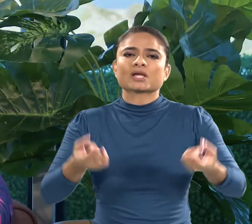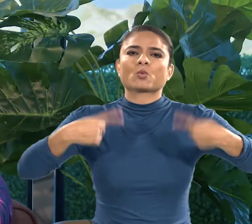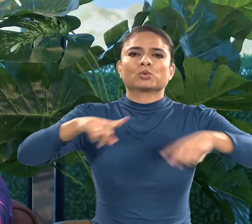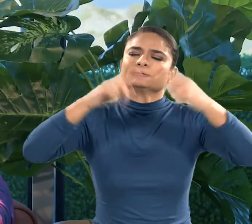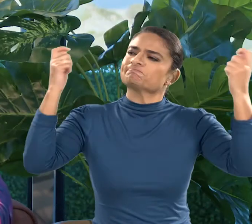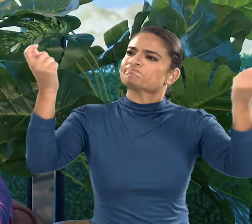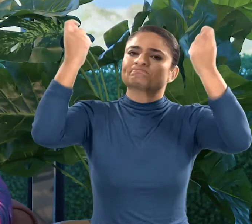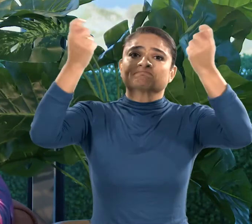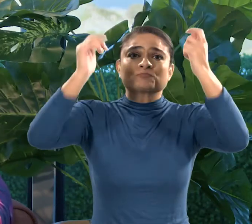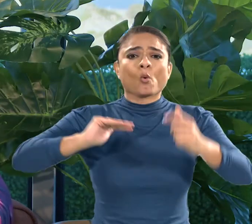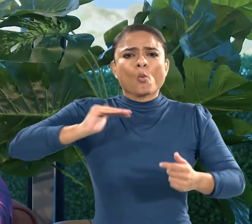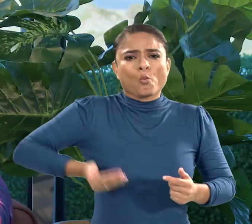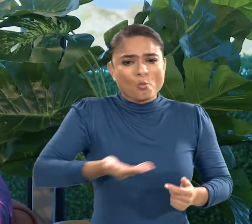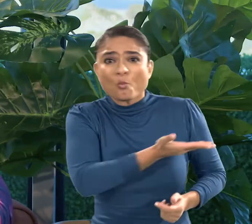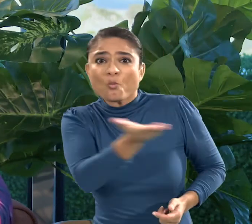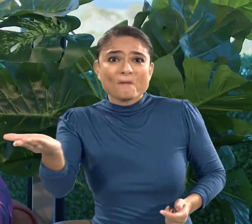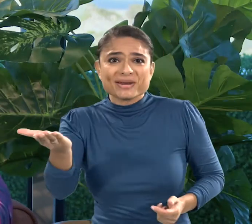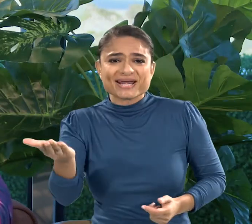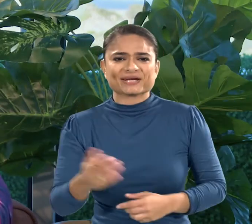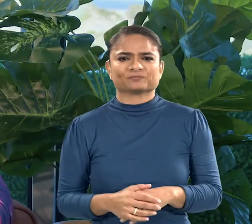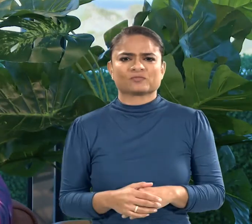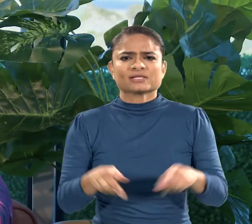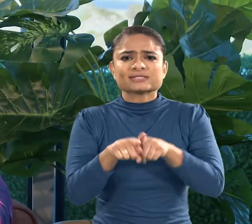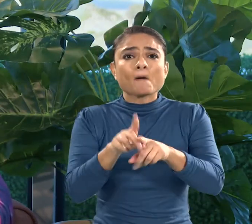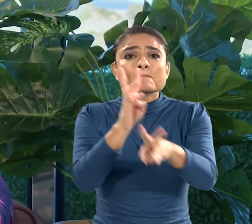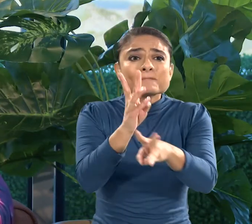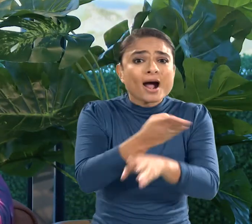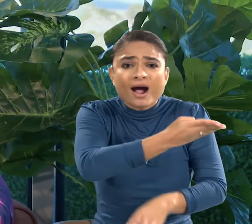Today we celebrate the womanhood of all our guests and all